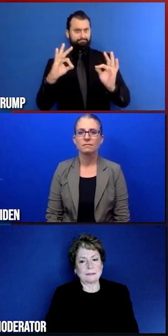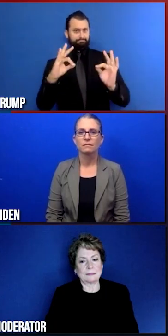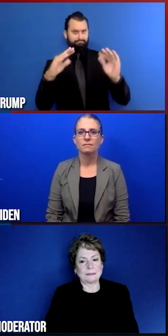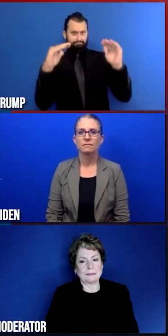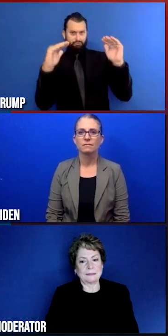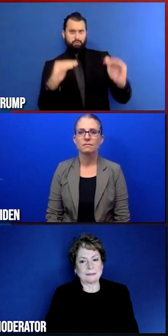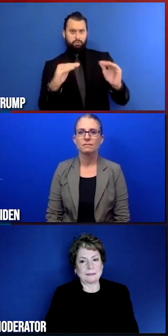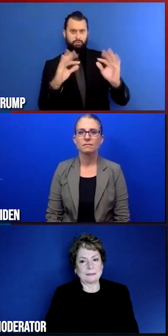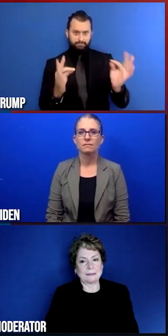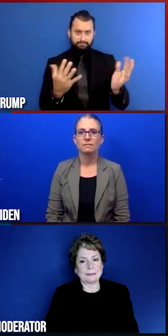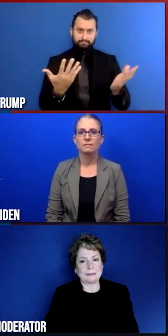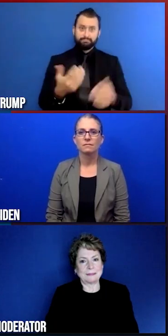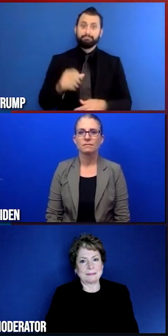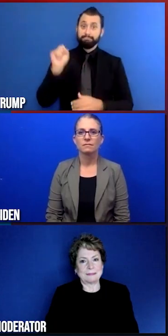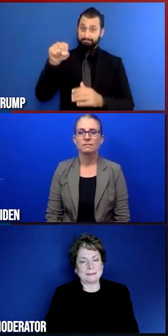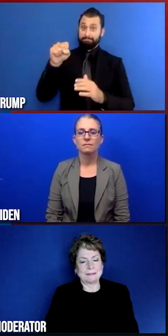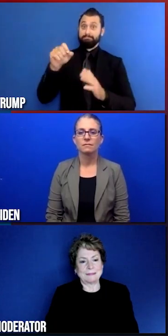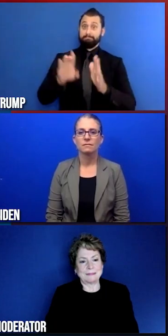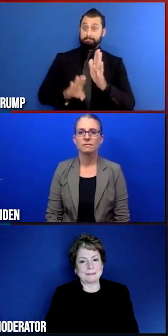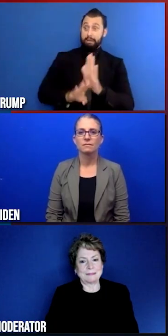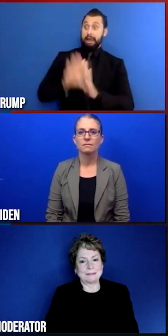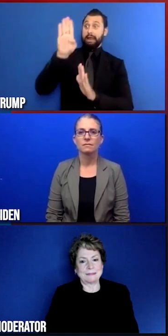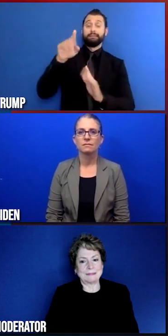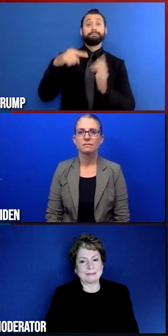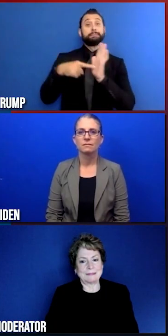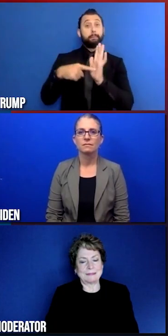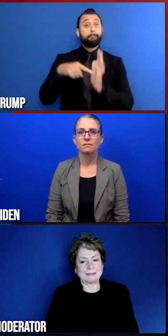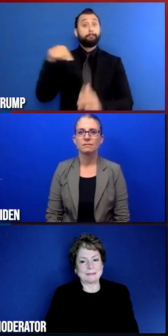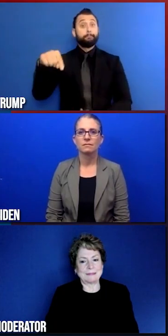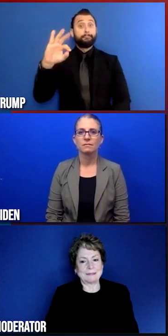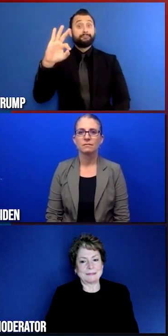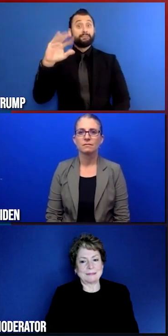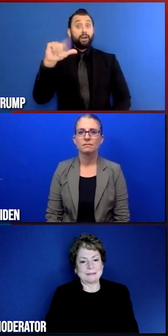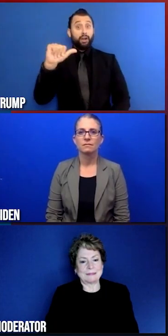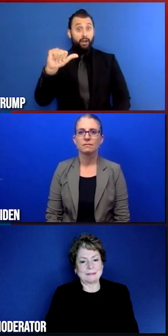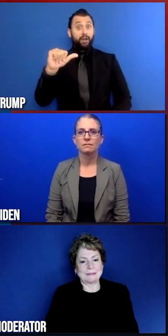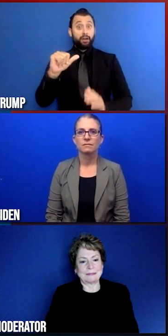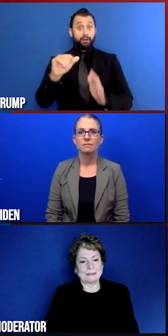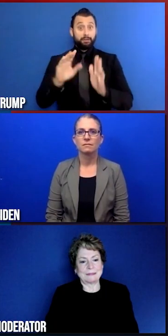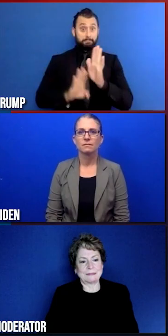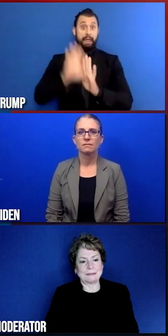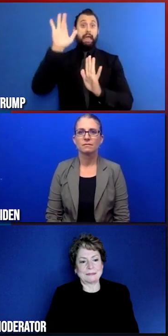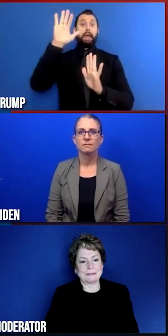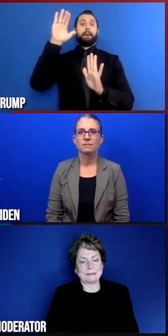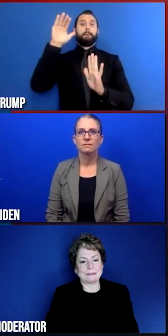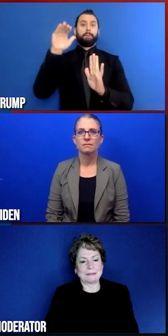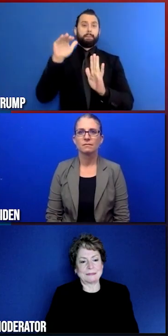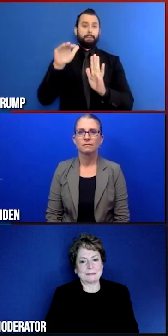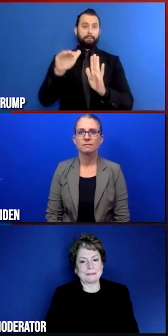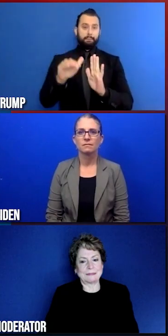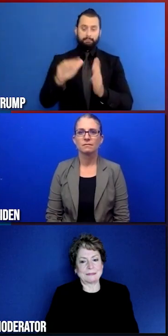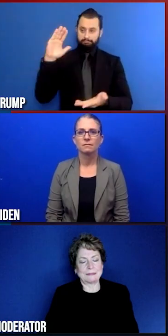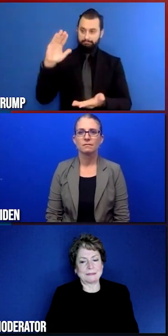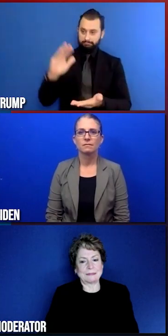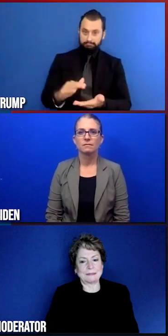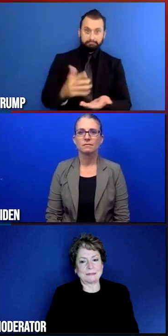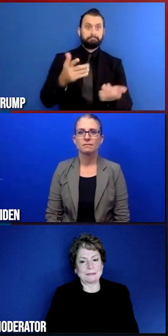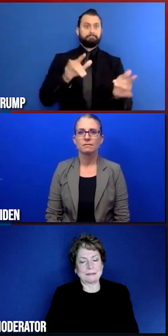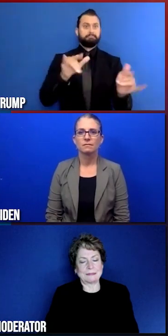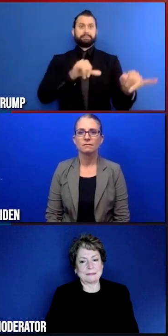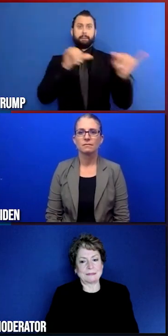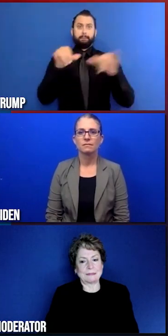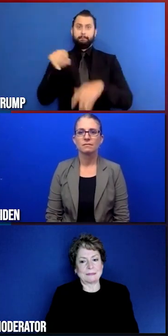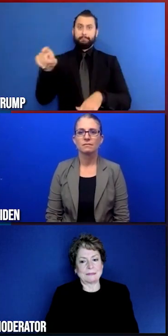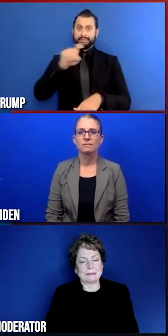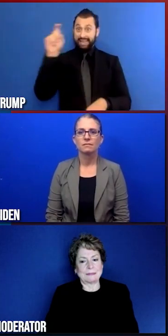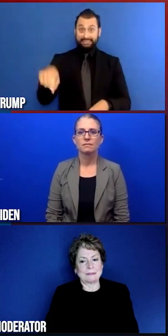There was a very big spike in Texas. It's now gone. There was a very big spike in Arizona. It's now gone. And there are some spikes and